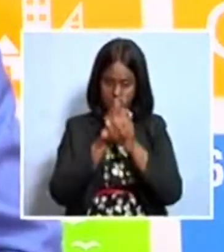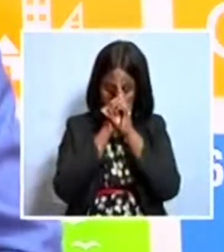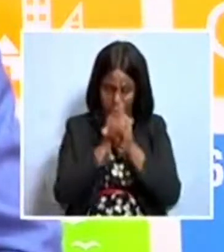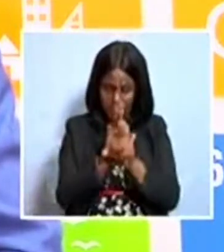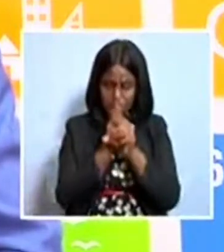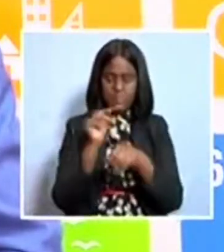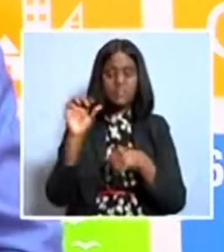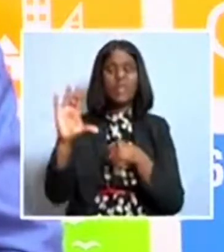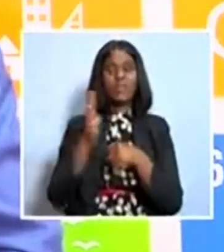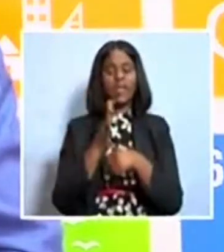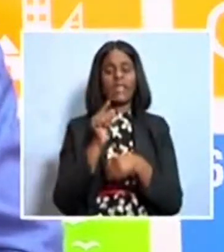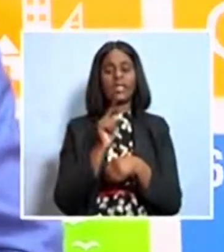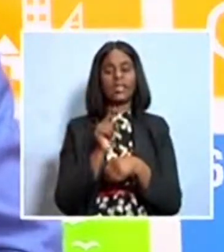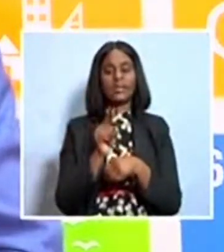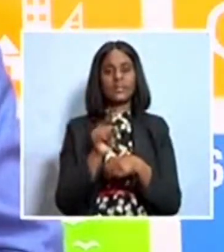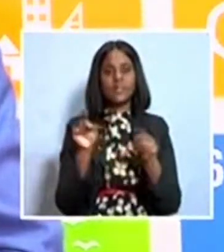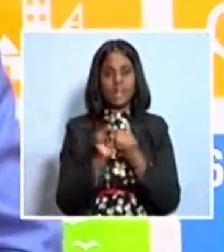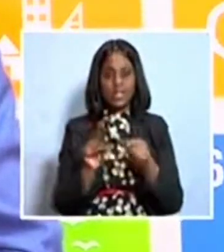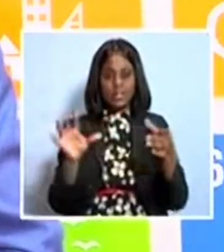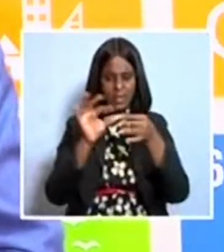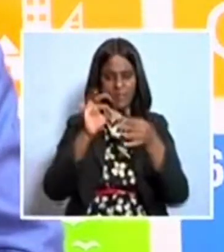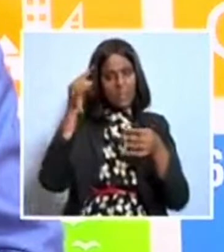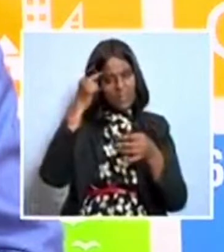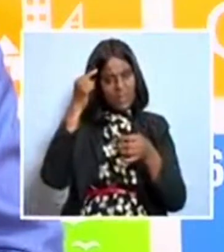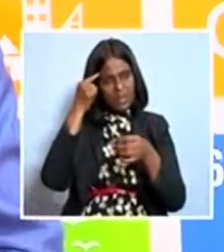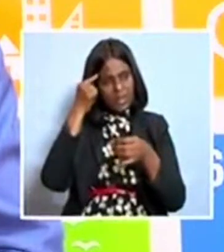back to join government.